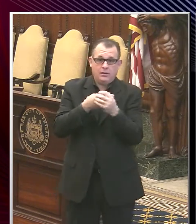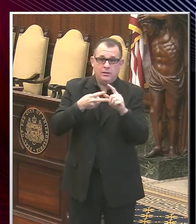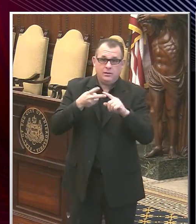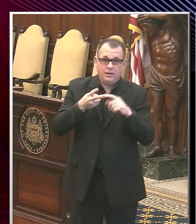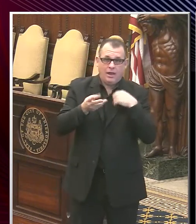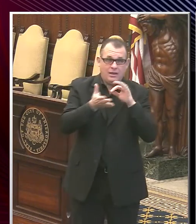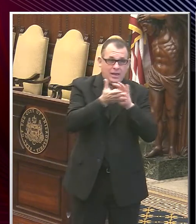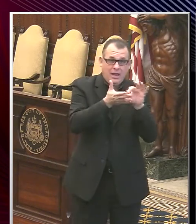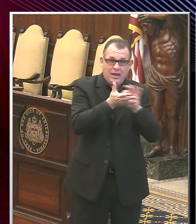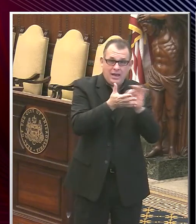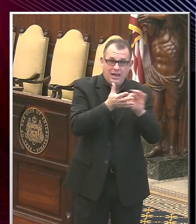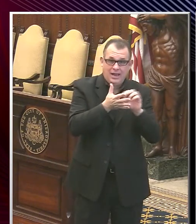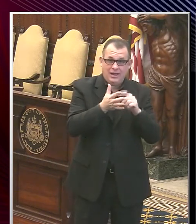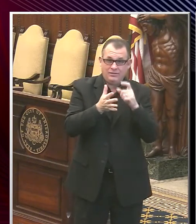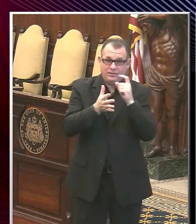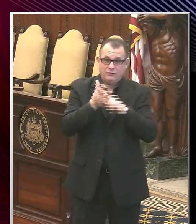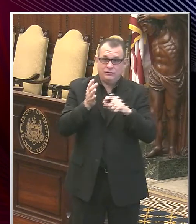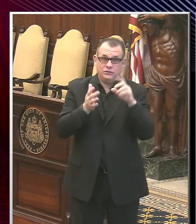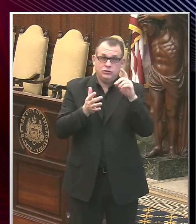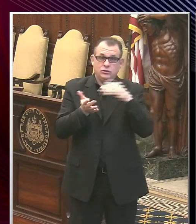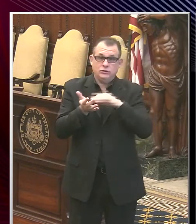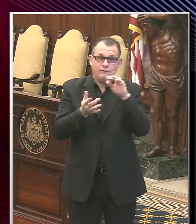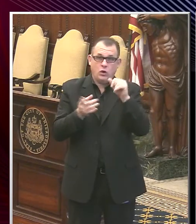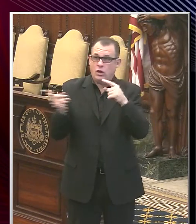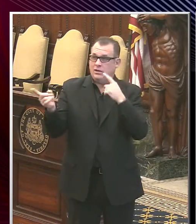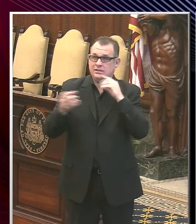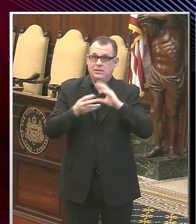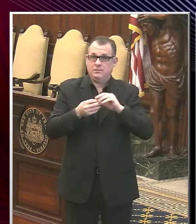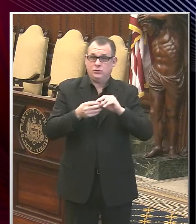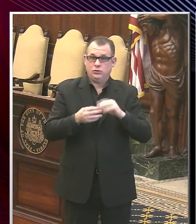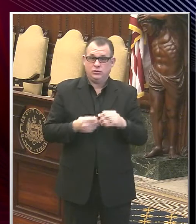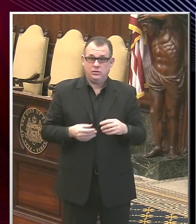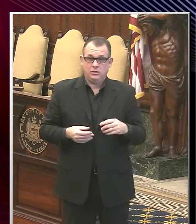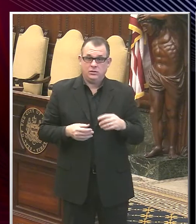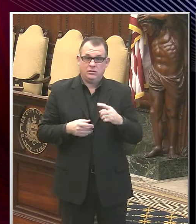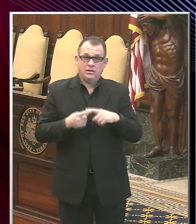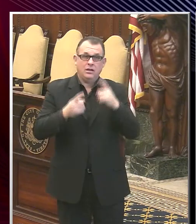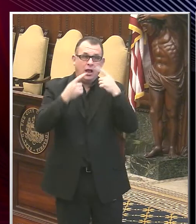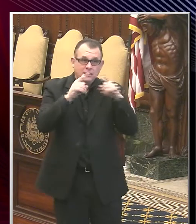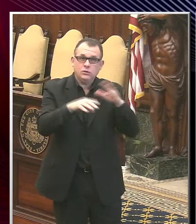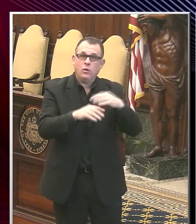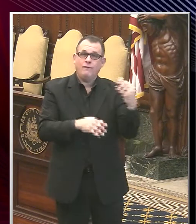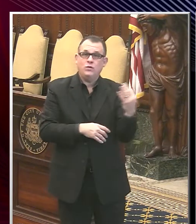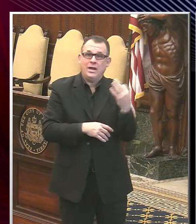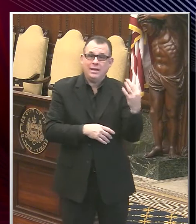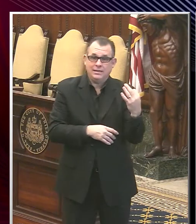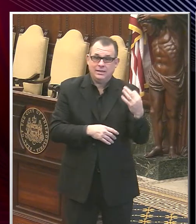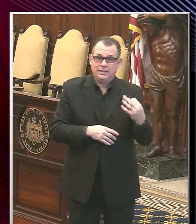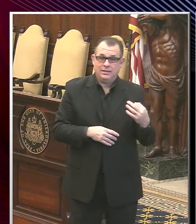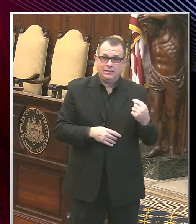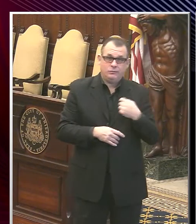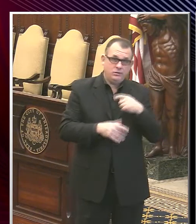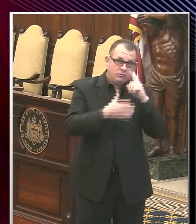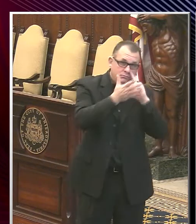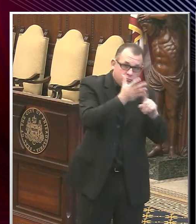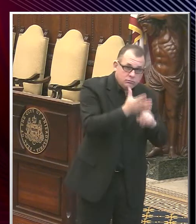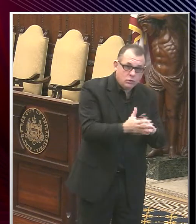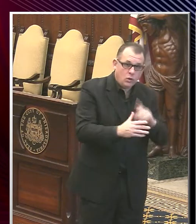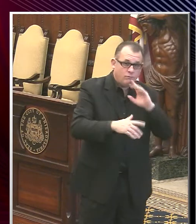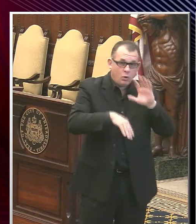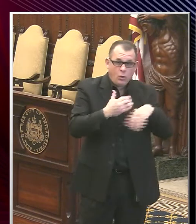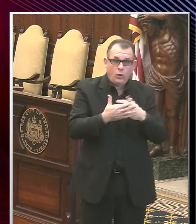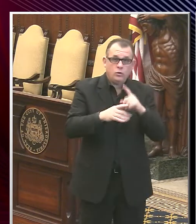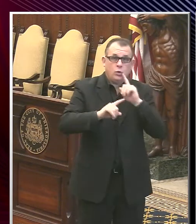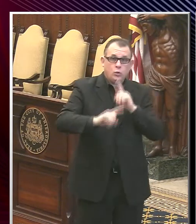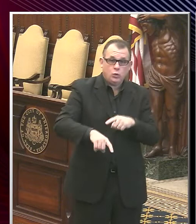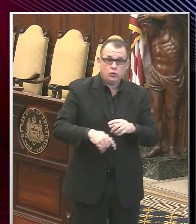And those counts are exactly what Dr. Farley had already mentioned. Then on Friday, we take a look at all